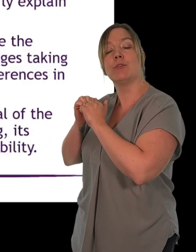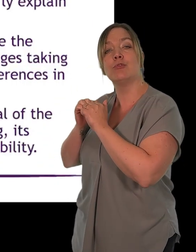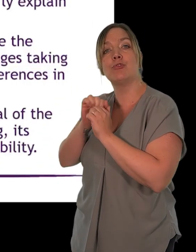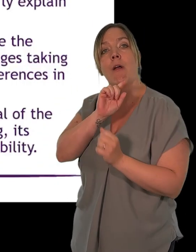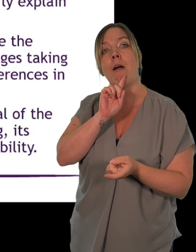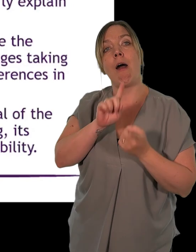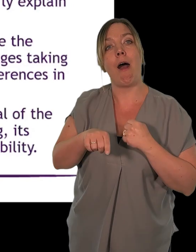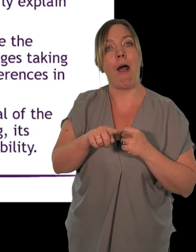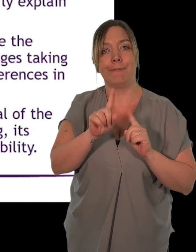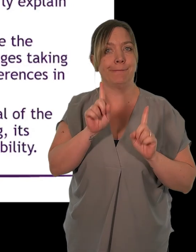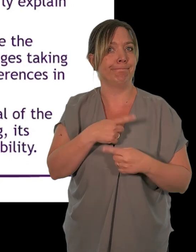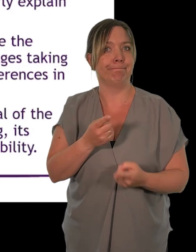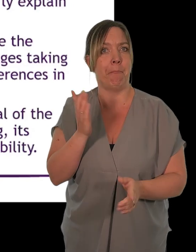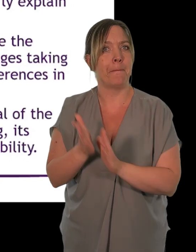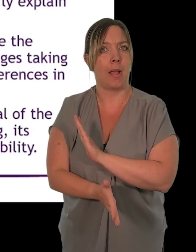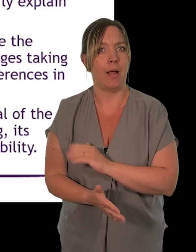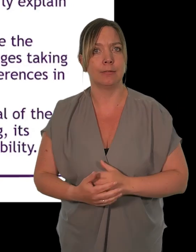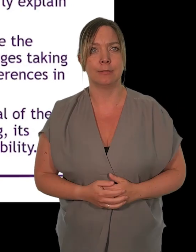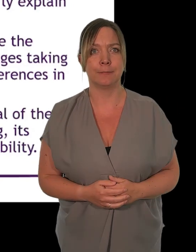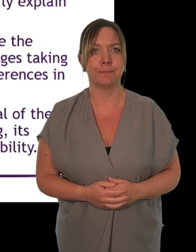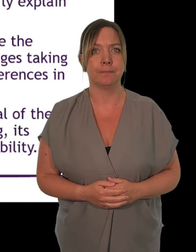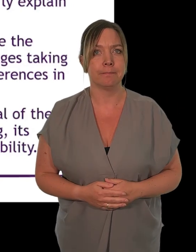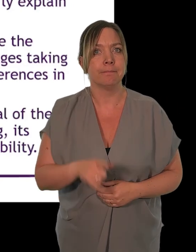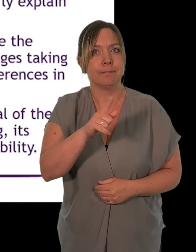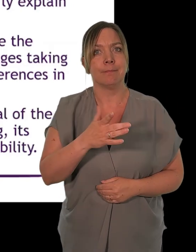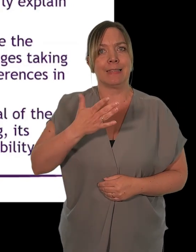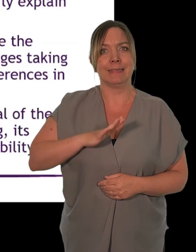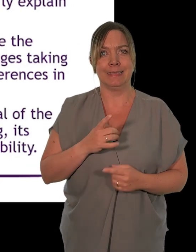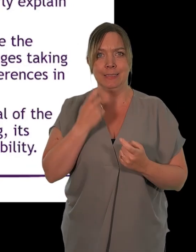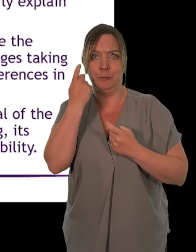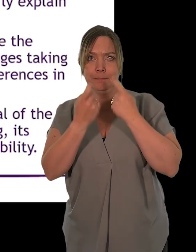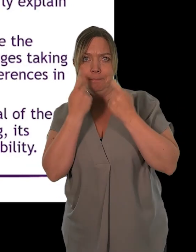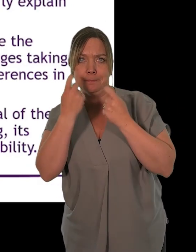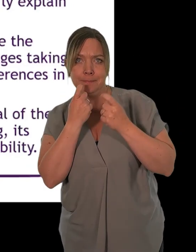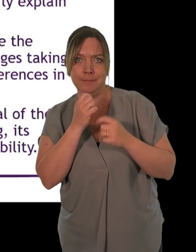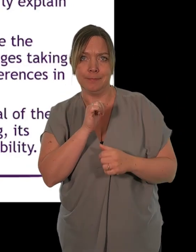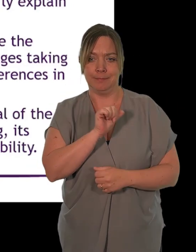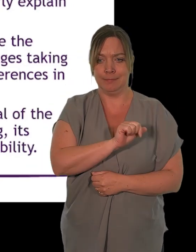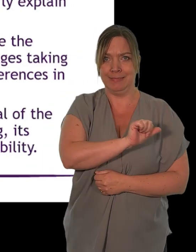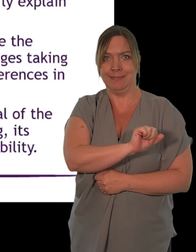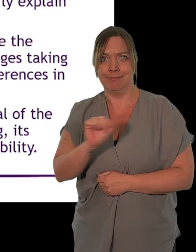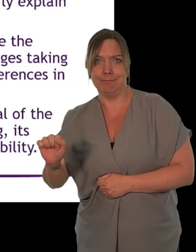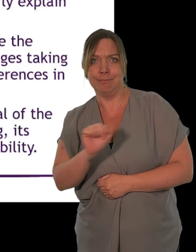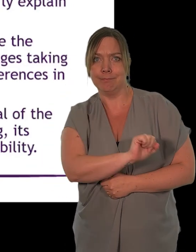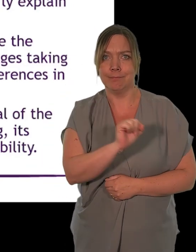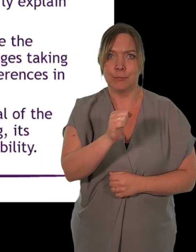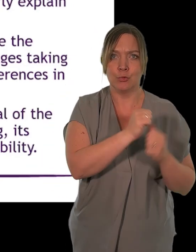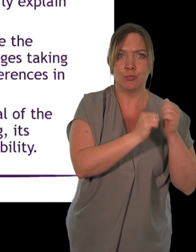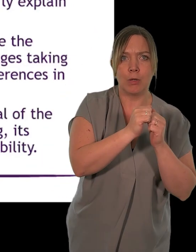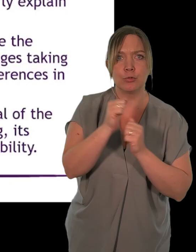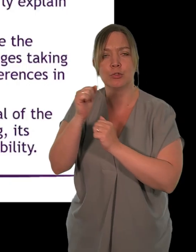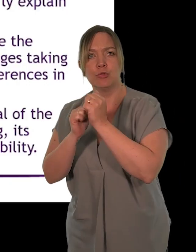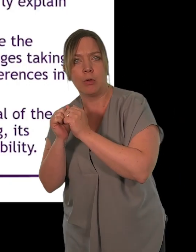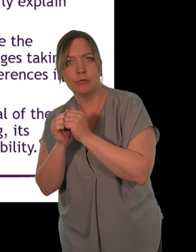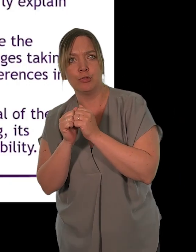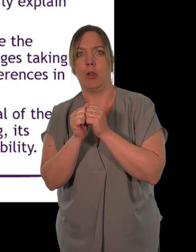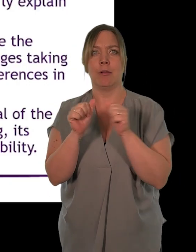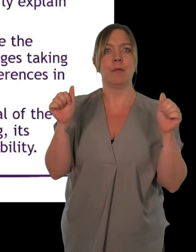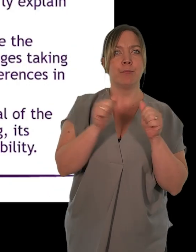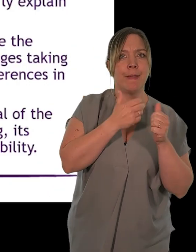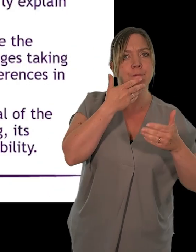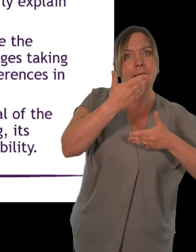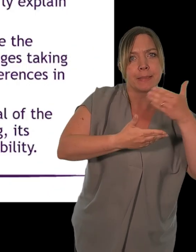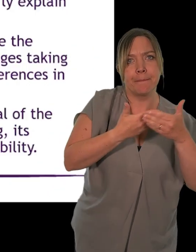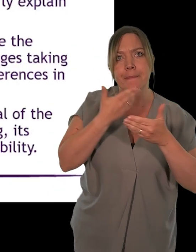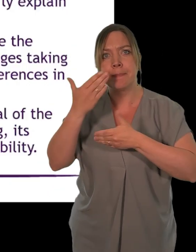and disadvantages of that structure, taking into consideration the differences in ownership. You should resist